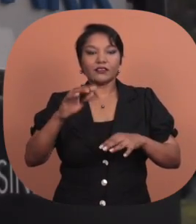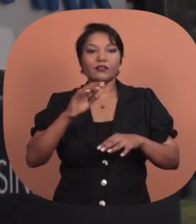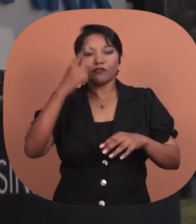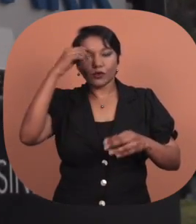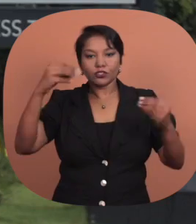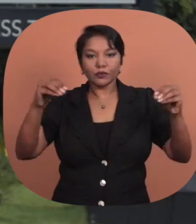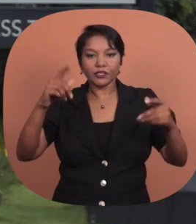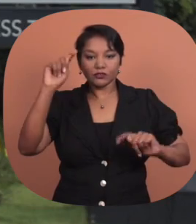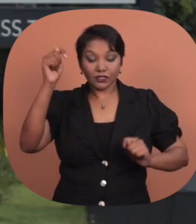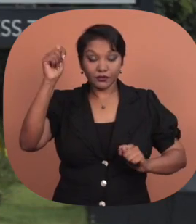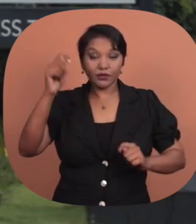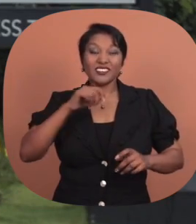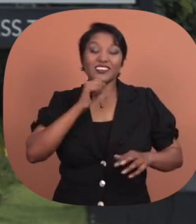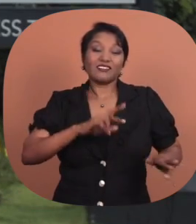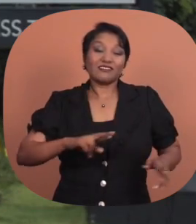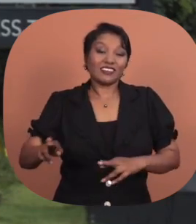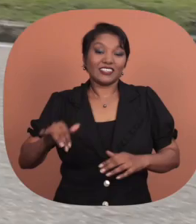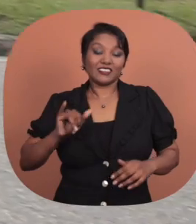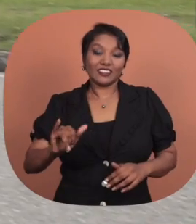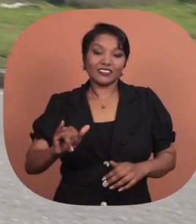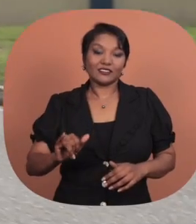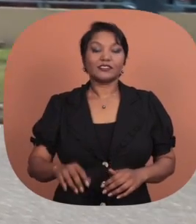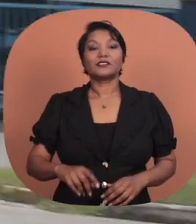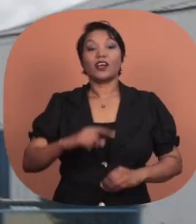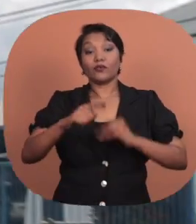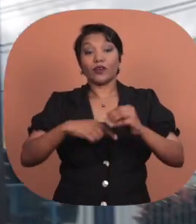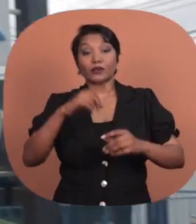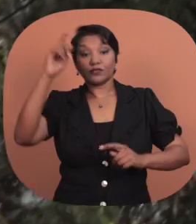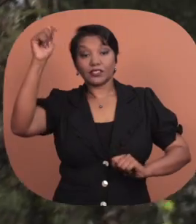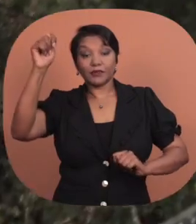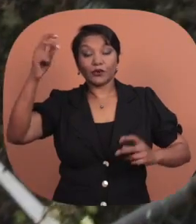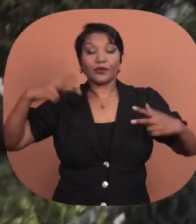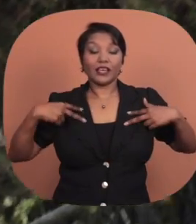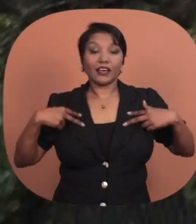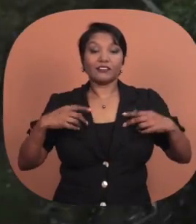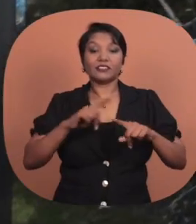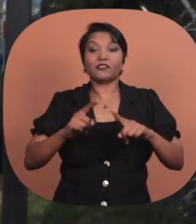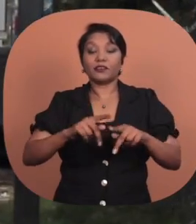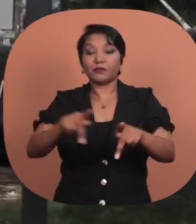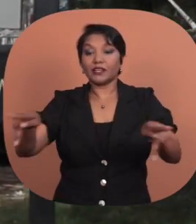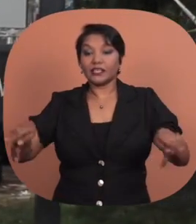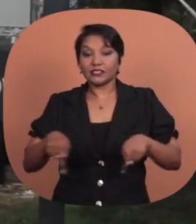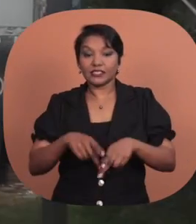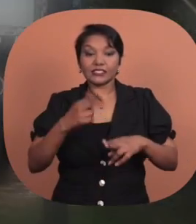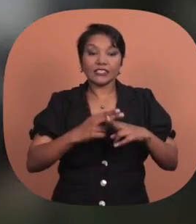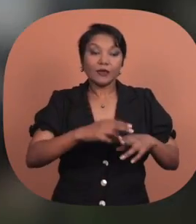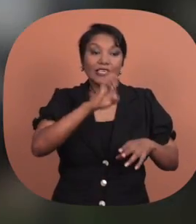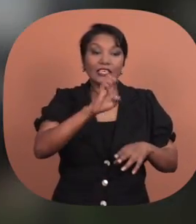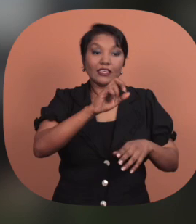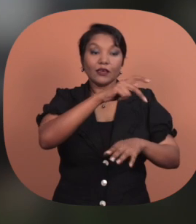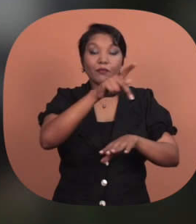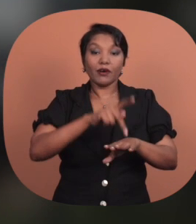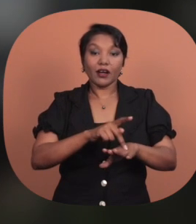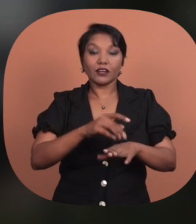Distributed across Trinidad and Tobago are a number of ICT clusters called e-parks or industrial parks, which focus on